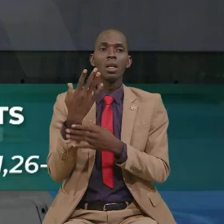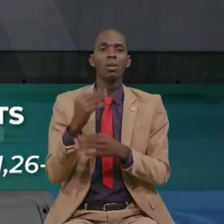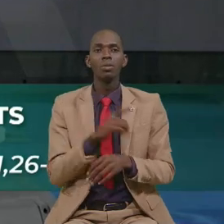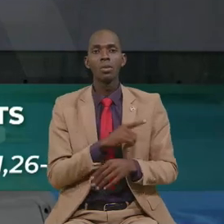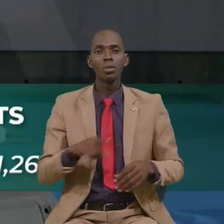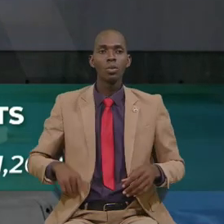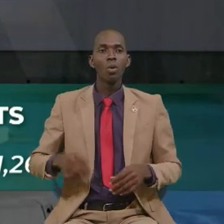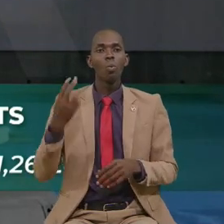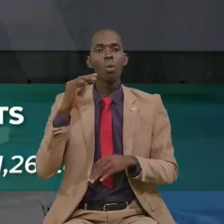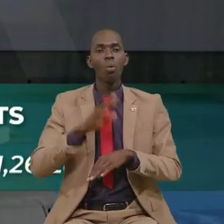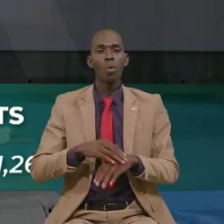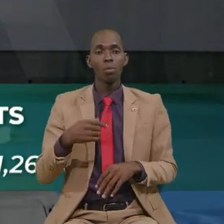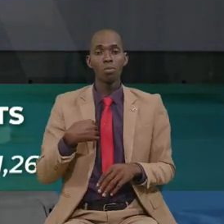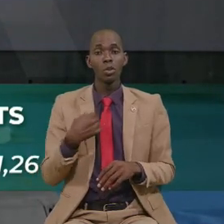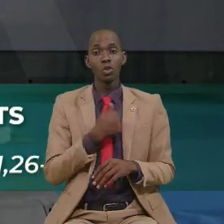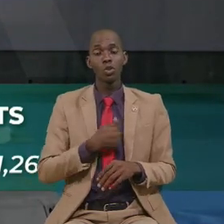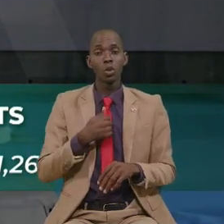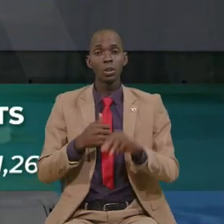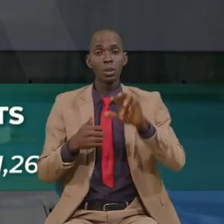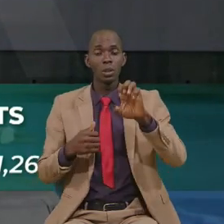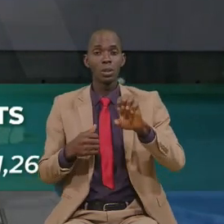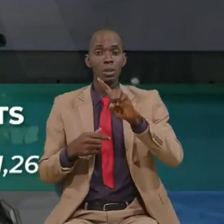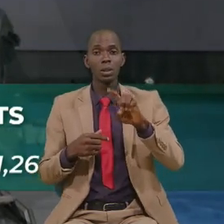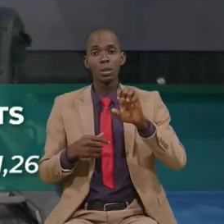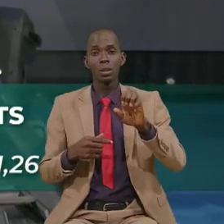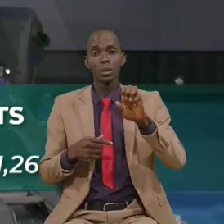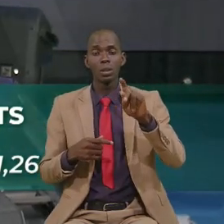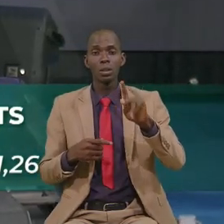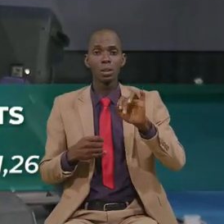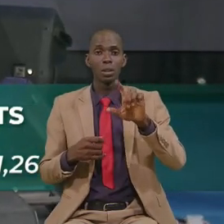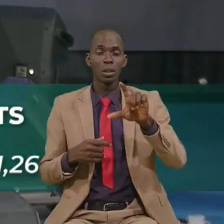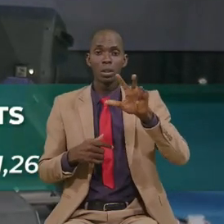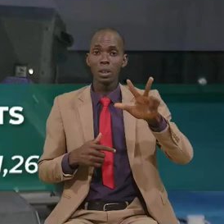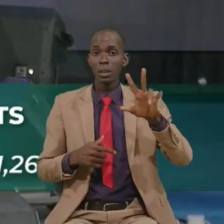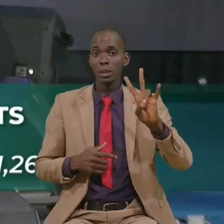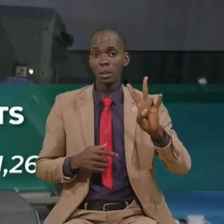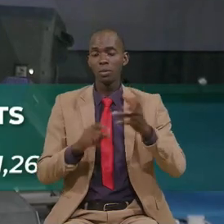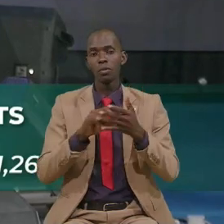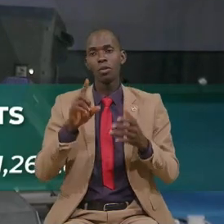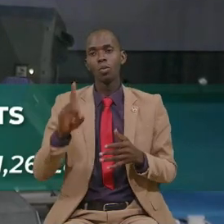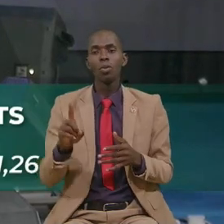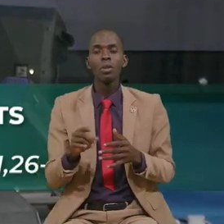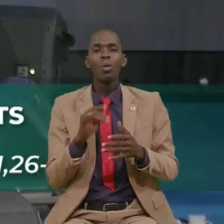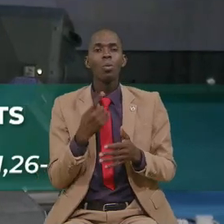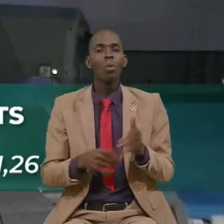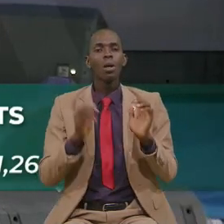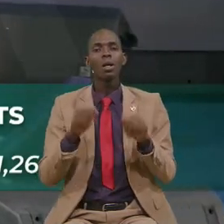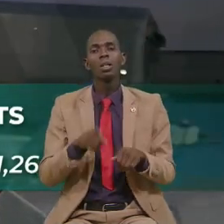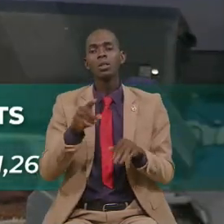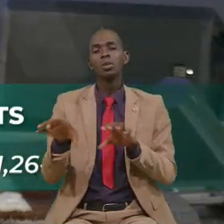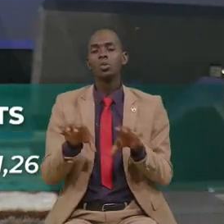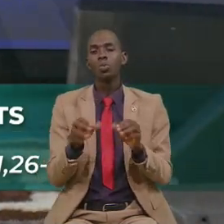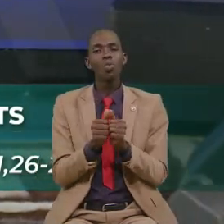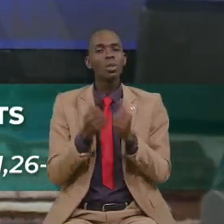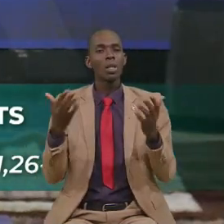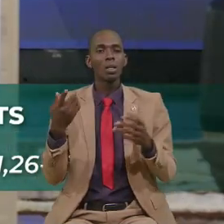do without the hand of the Lord, the spirit of the Lord, without the calling of the Lord upon us? What can we